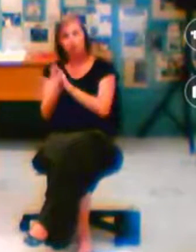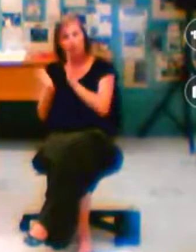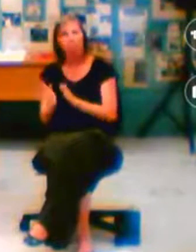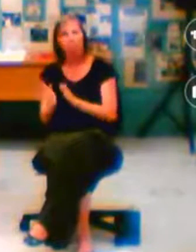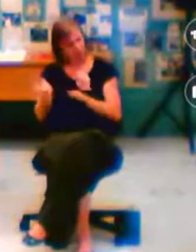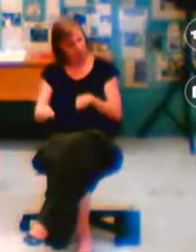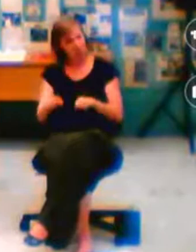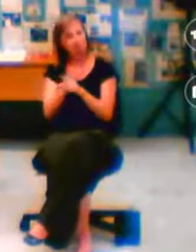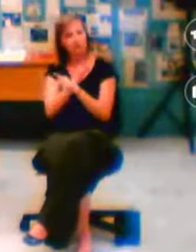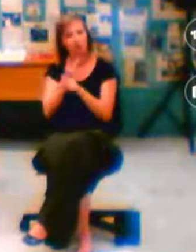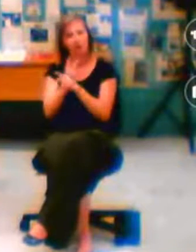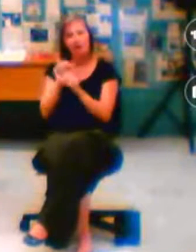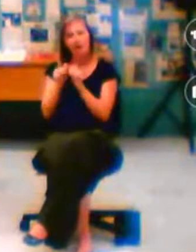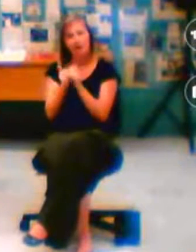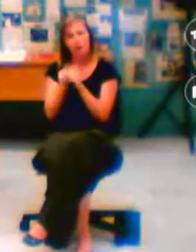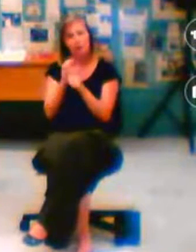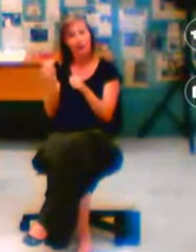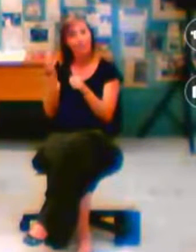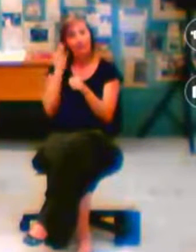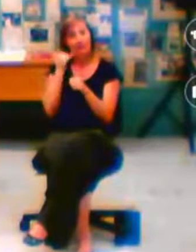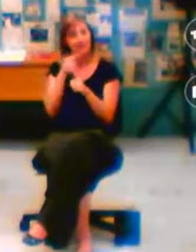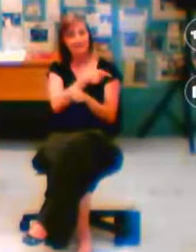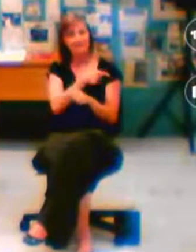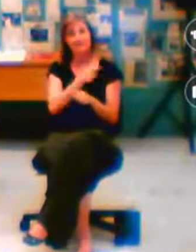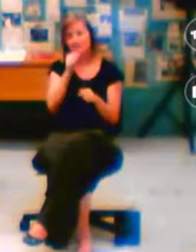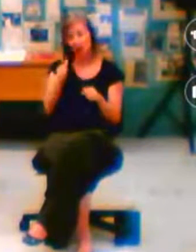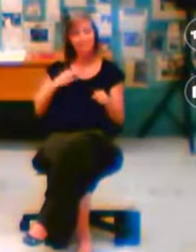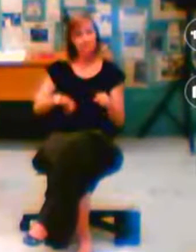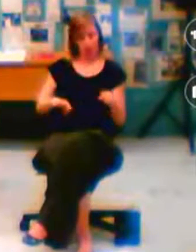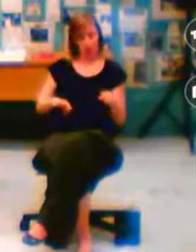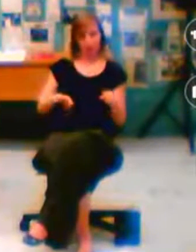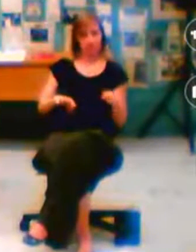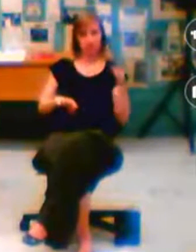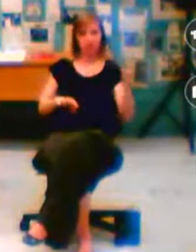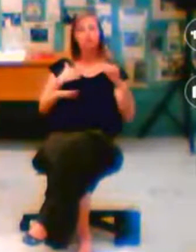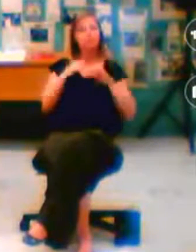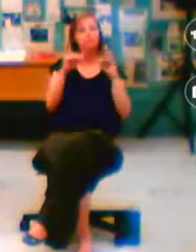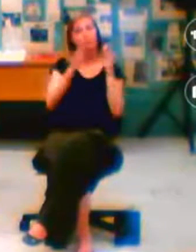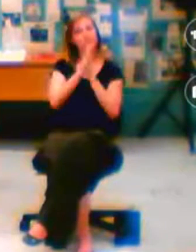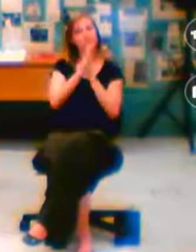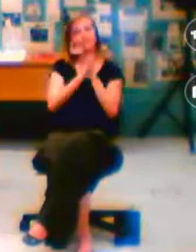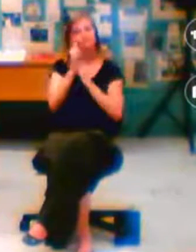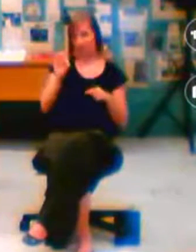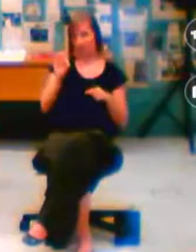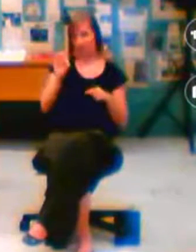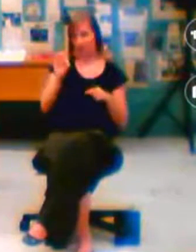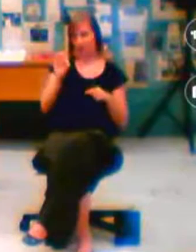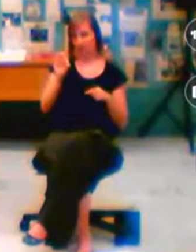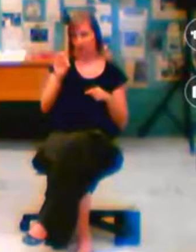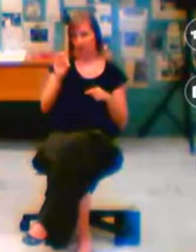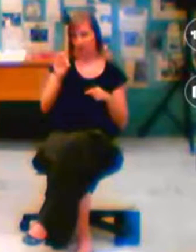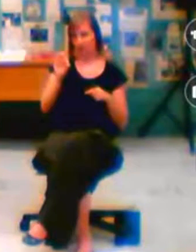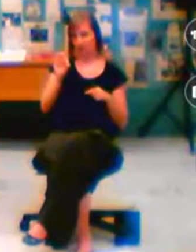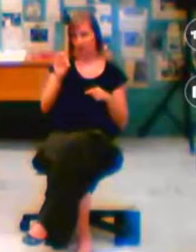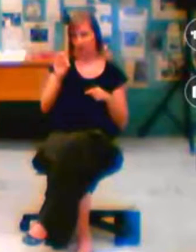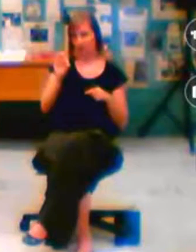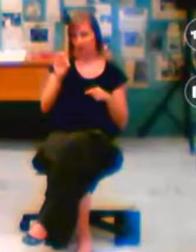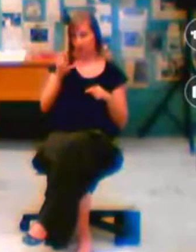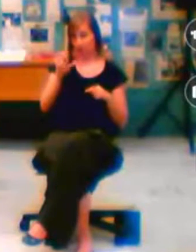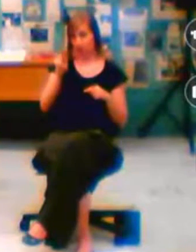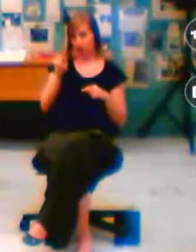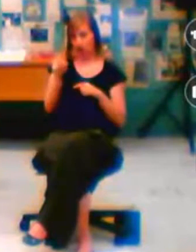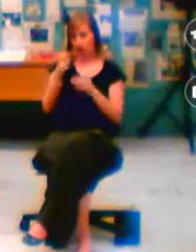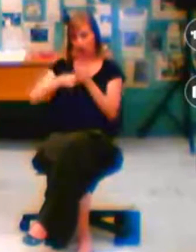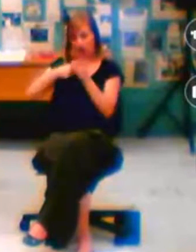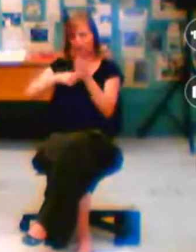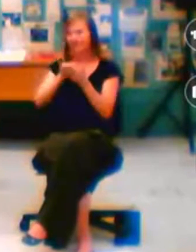claim in, it pays it with no overhead. But the fraud in the Medicare system is huge because rings of criminals have figured out